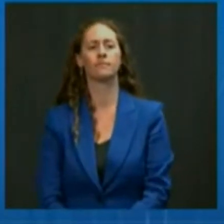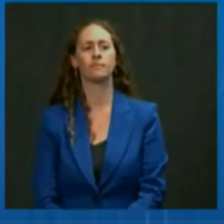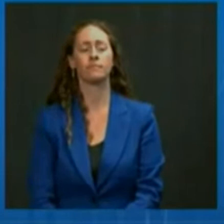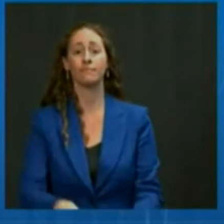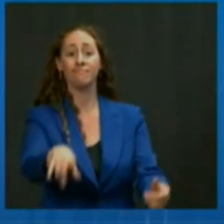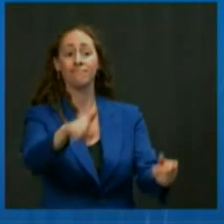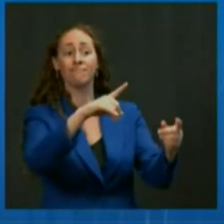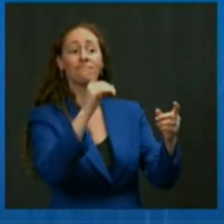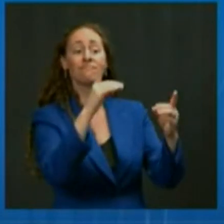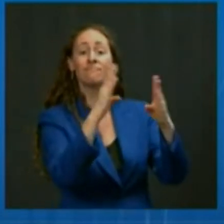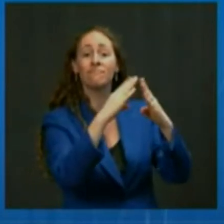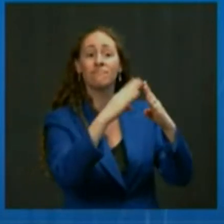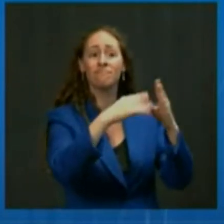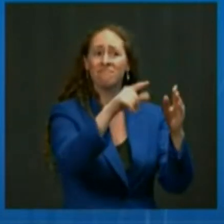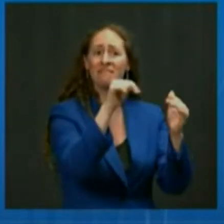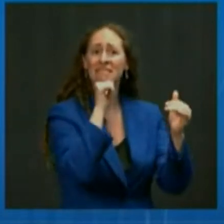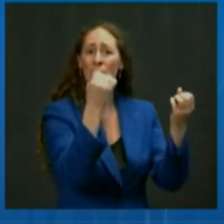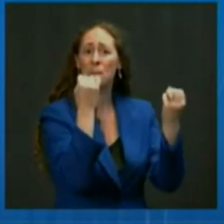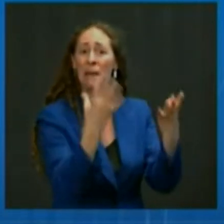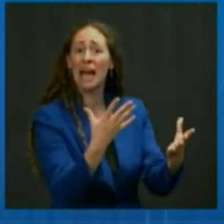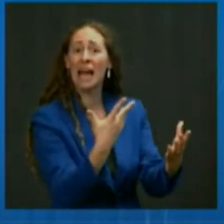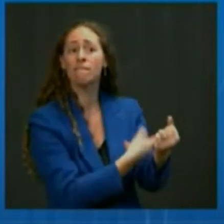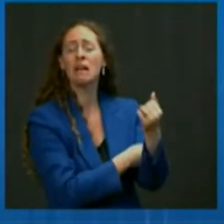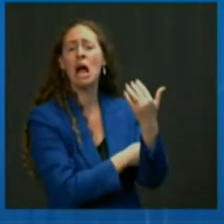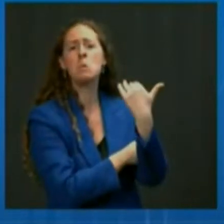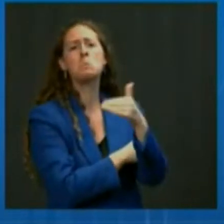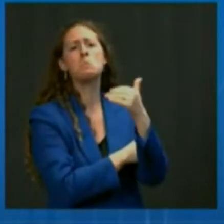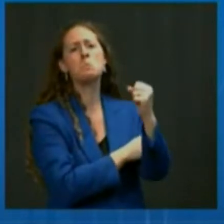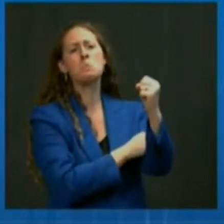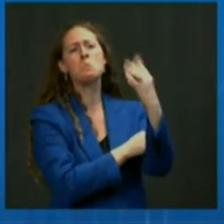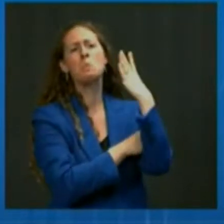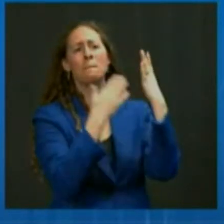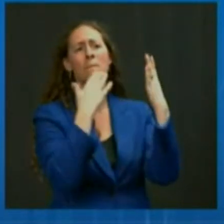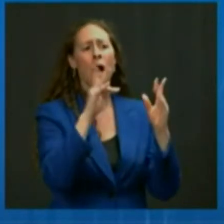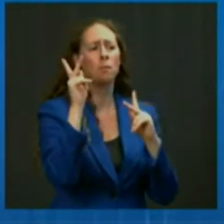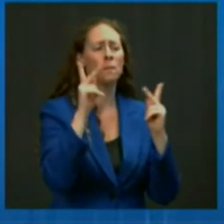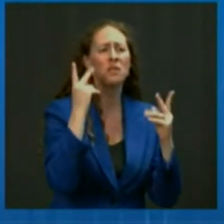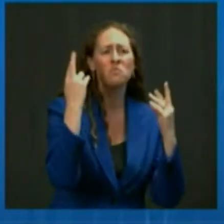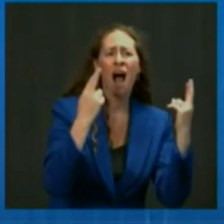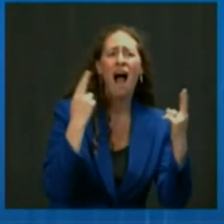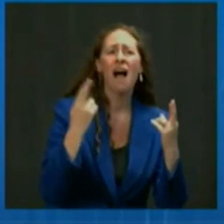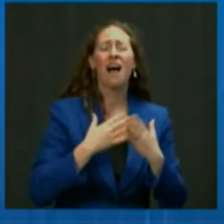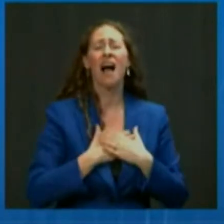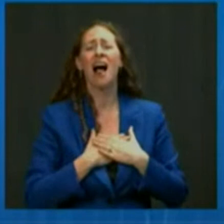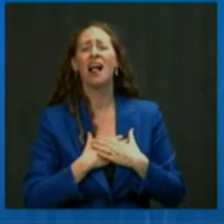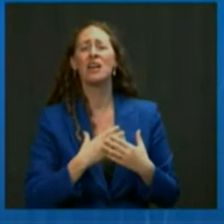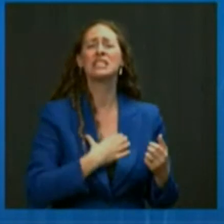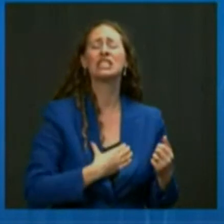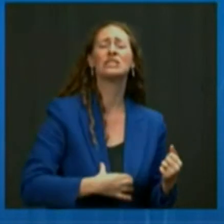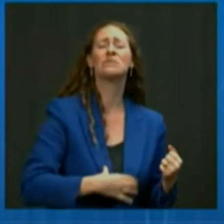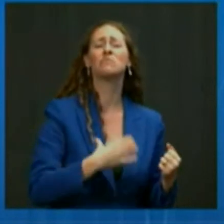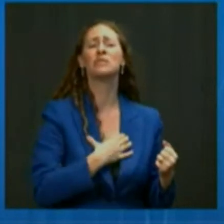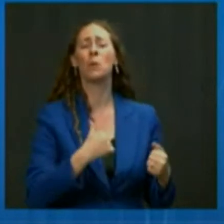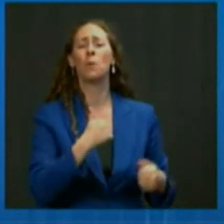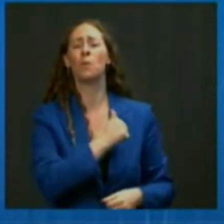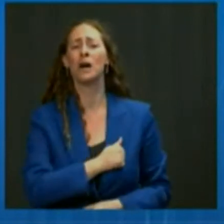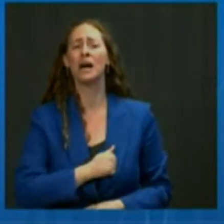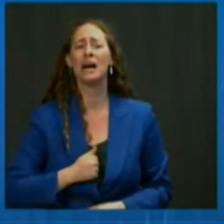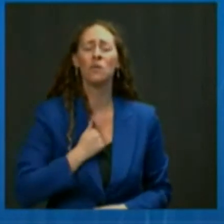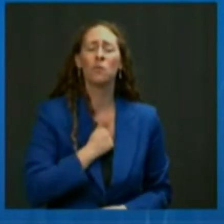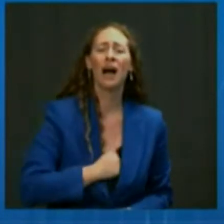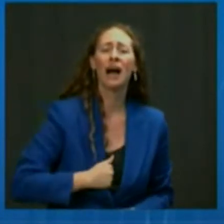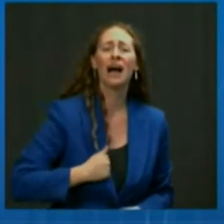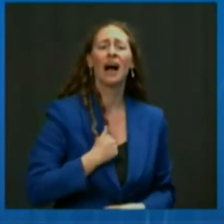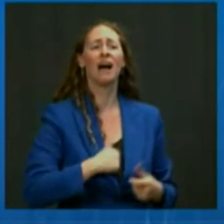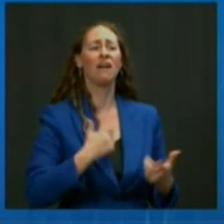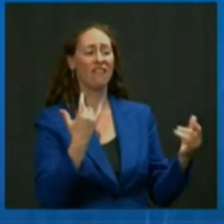many heartbreaking stories of people who did not get vaccinated, only then to get severe COVID-19. In these areas,